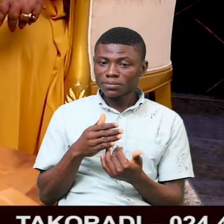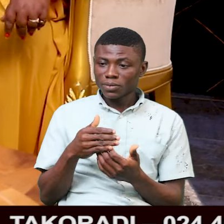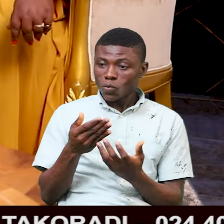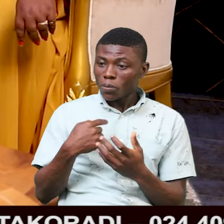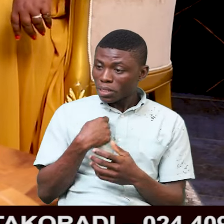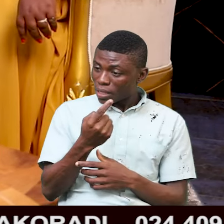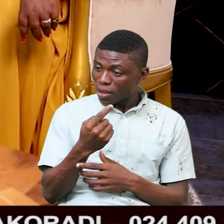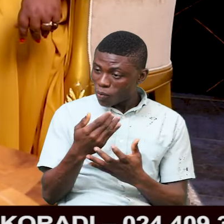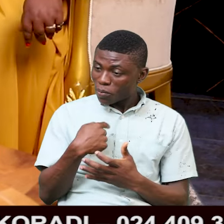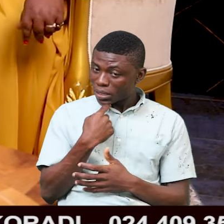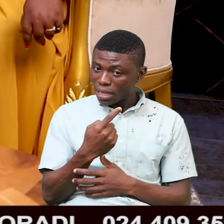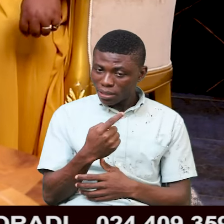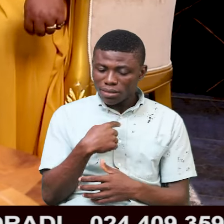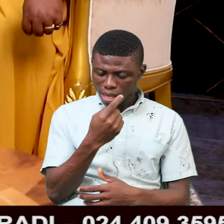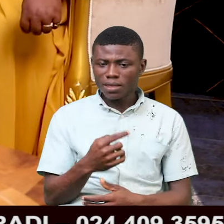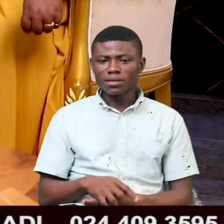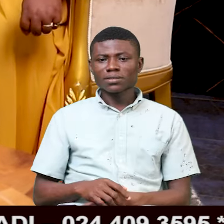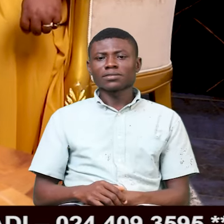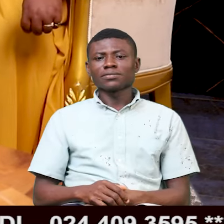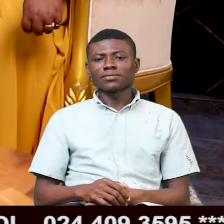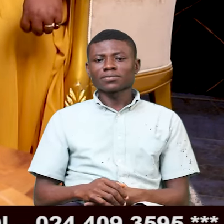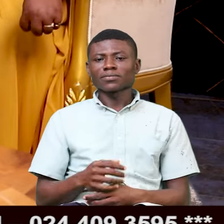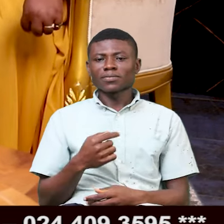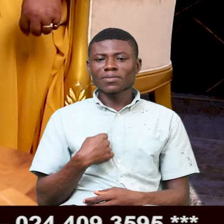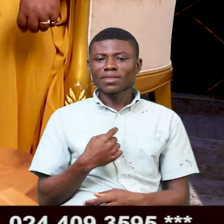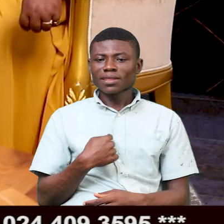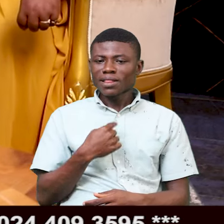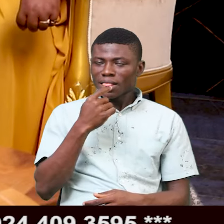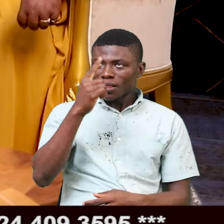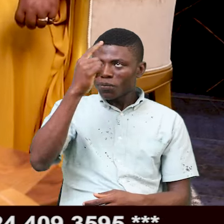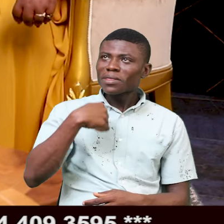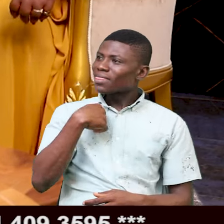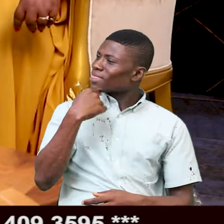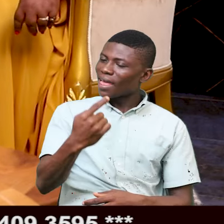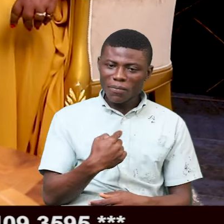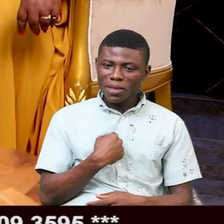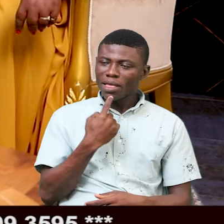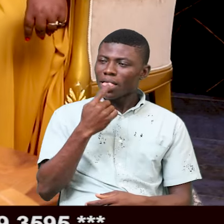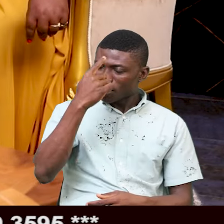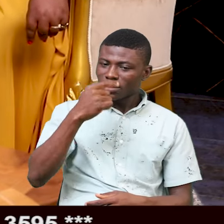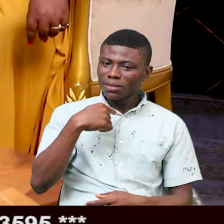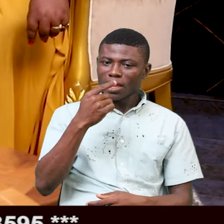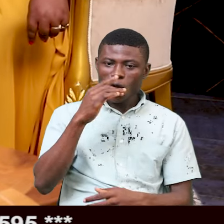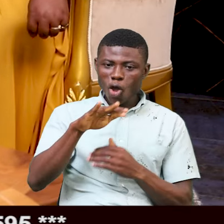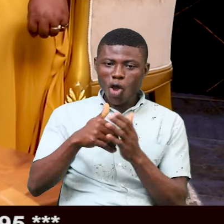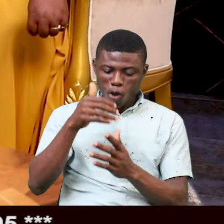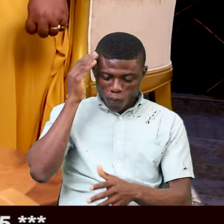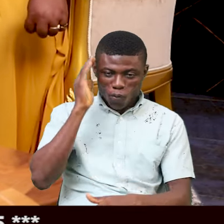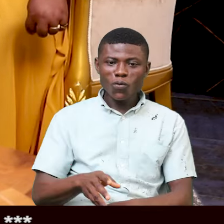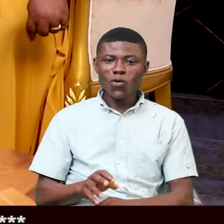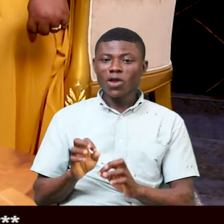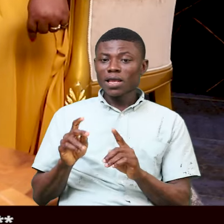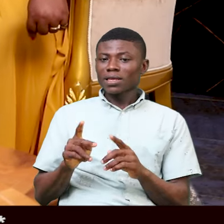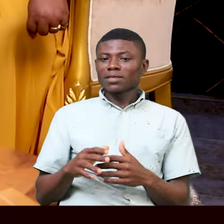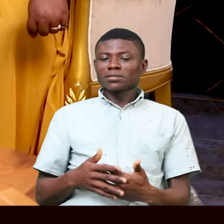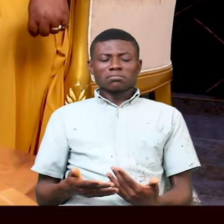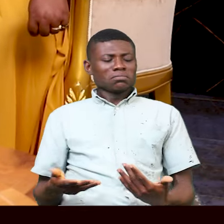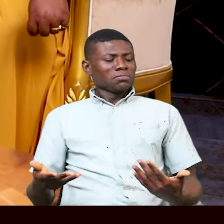Minka, Papa, Papa, let go. Papa, come. Papa, come. Minka.